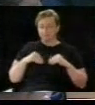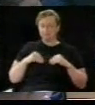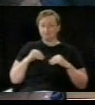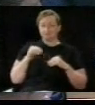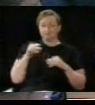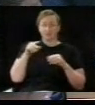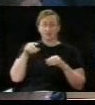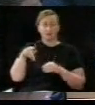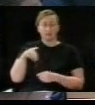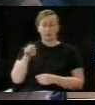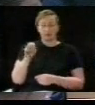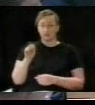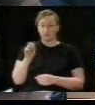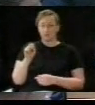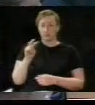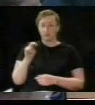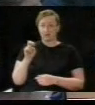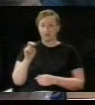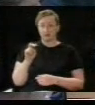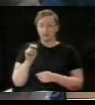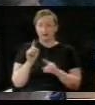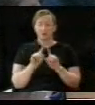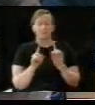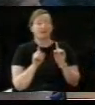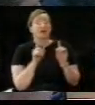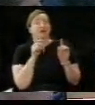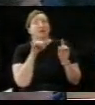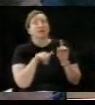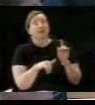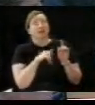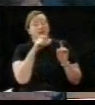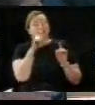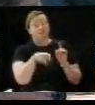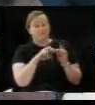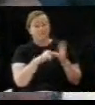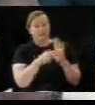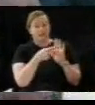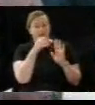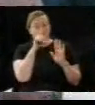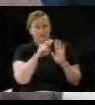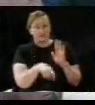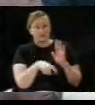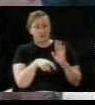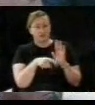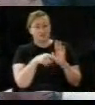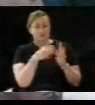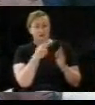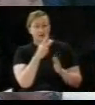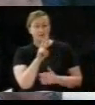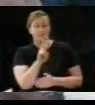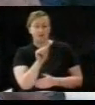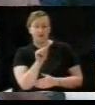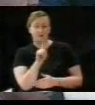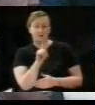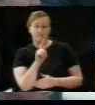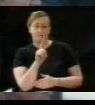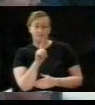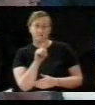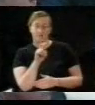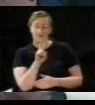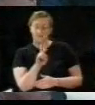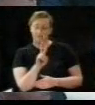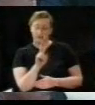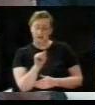speak, as that might be defined. But they have to be a valid resident of that